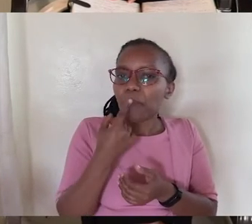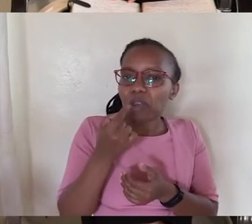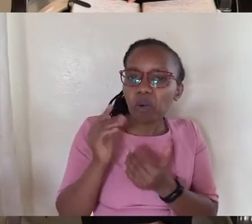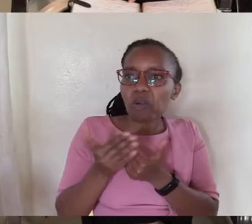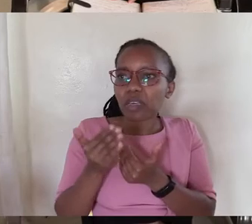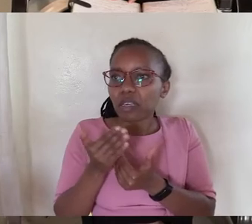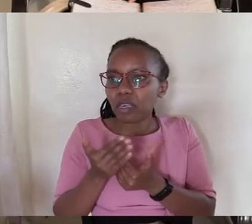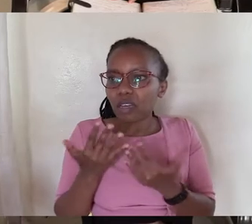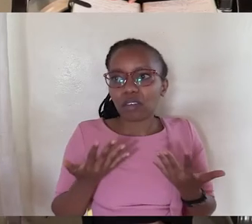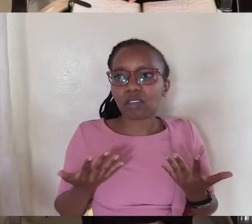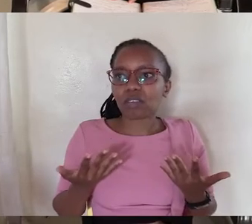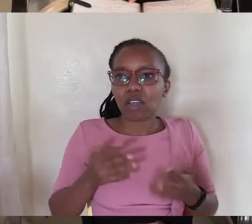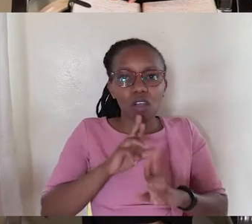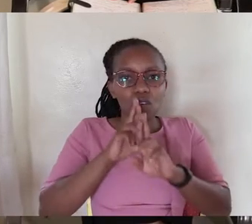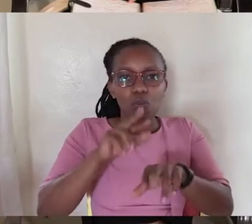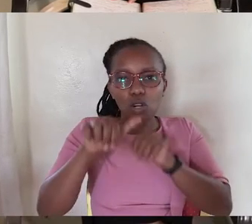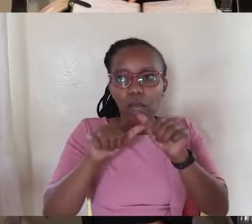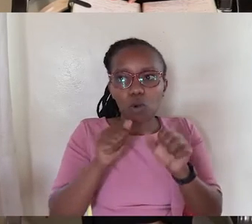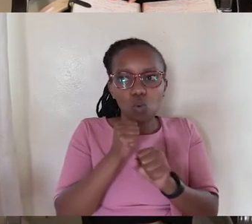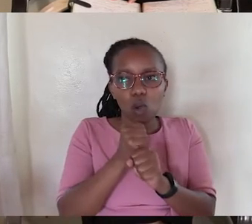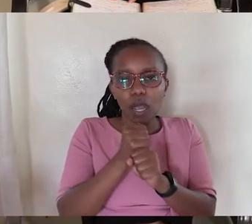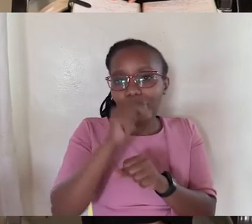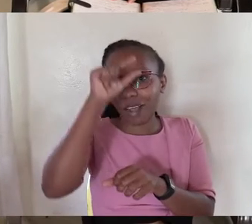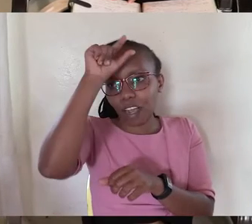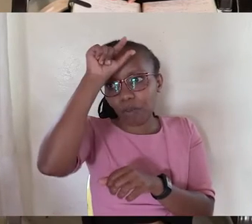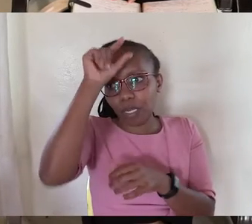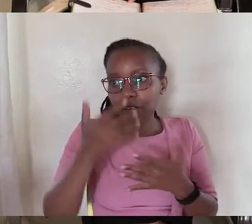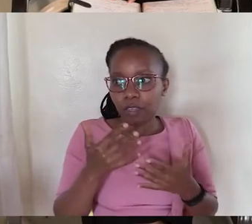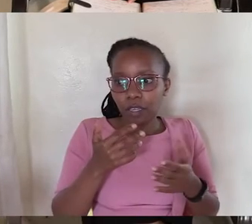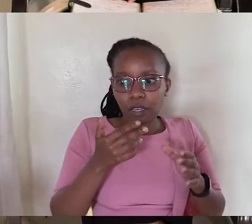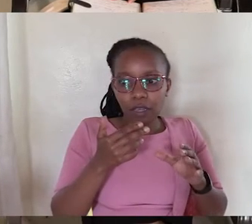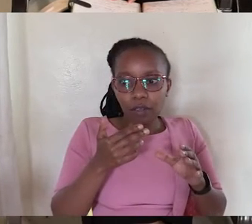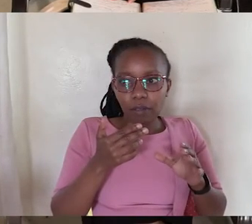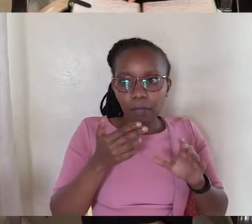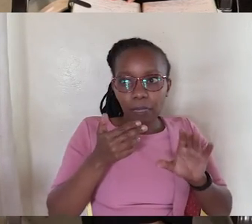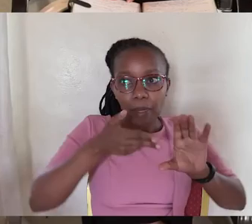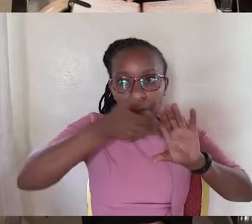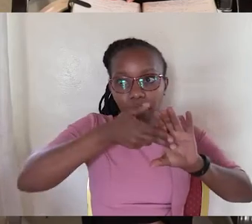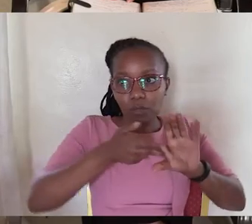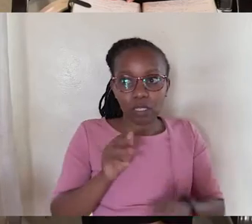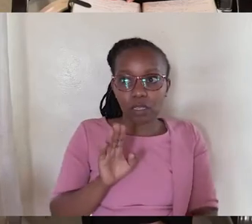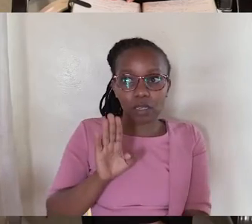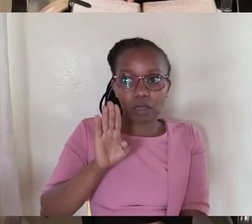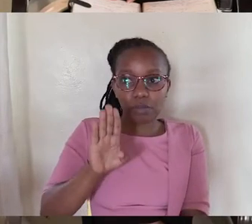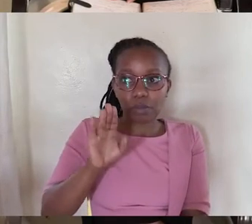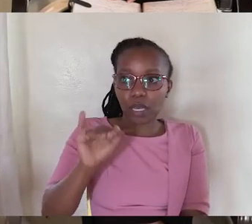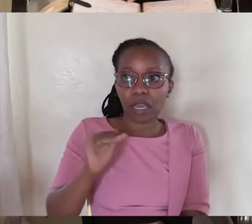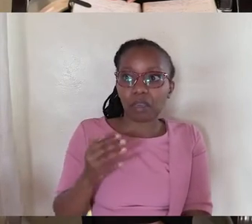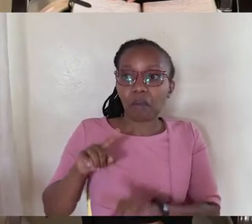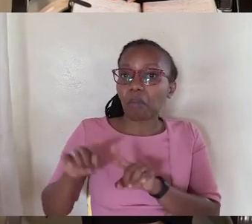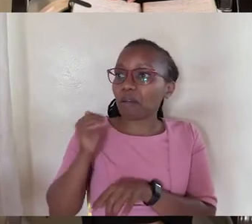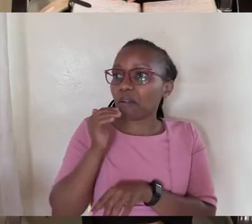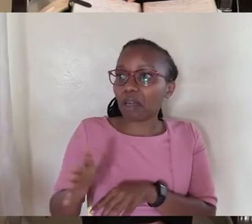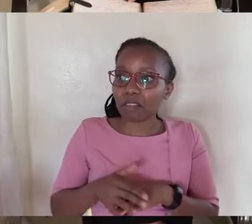and it was a whole big fancy report about the work that government had done. We participated in the BBI, but WAPI.